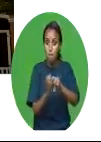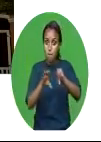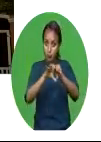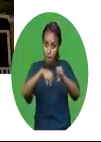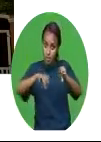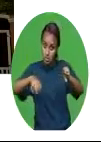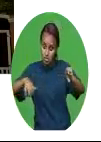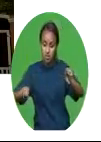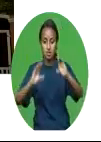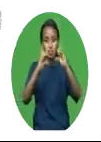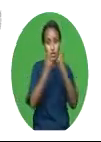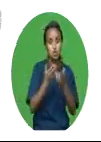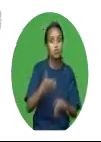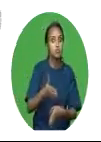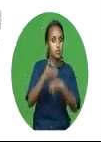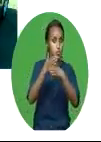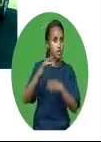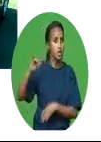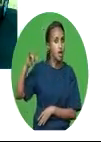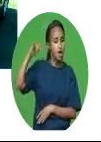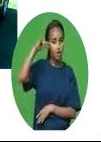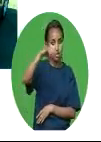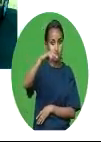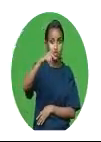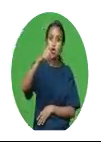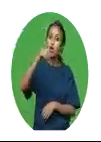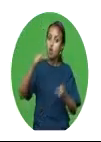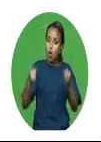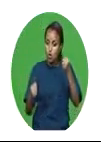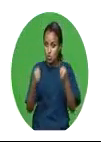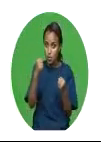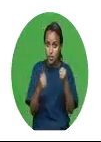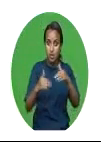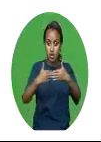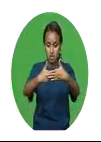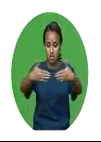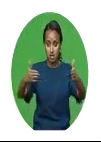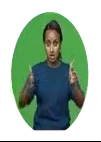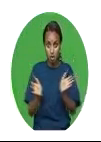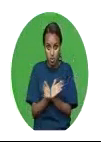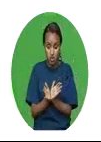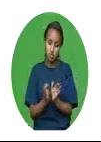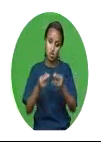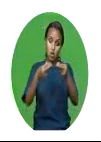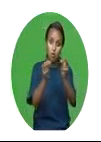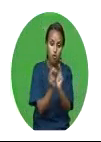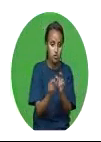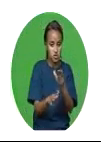parts of buildings, aircraft, automobiles, cabinets, office